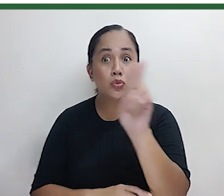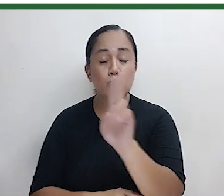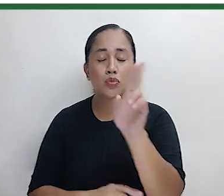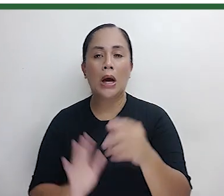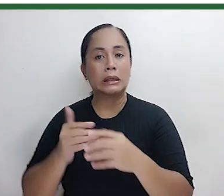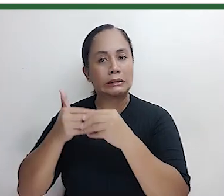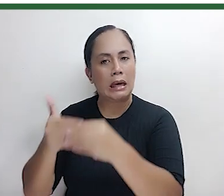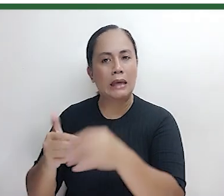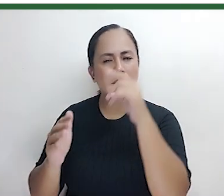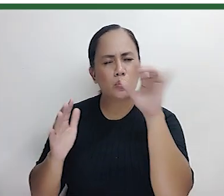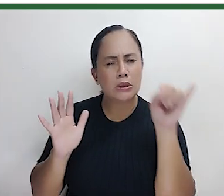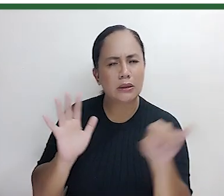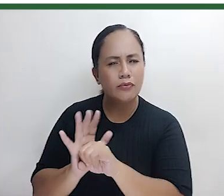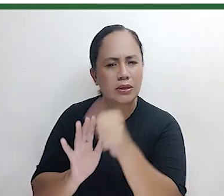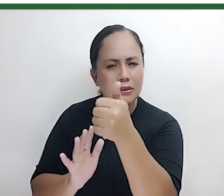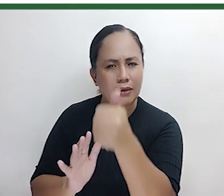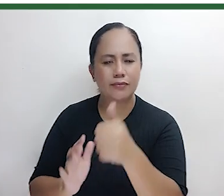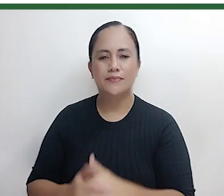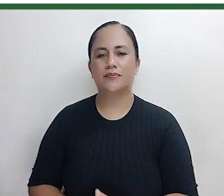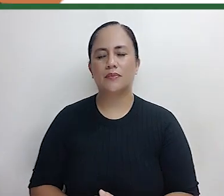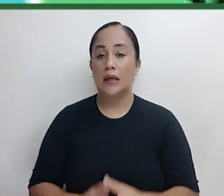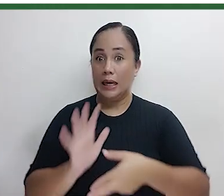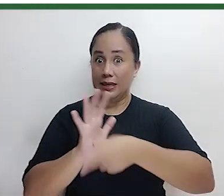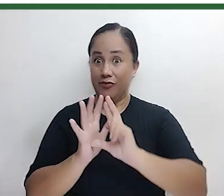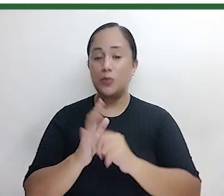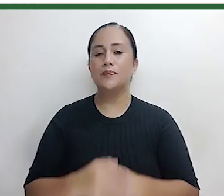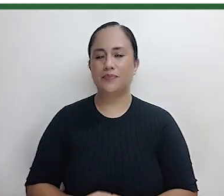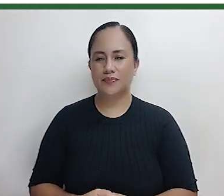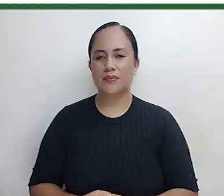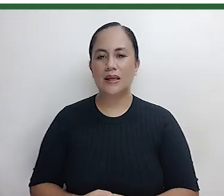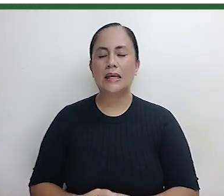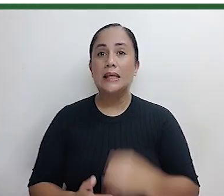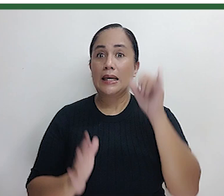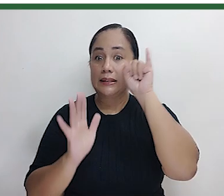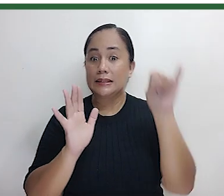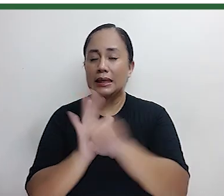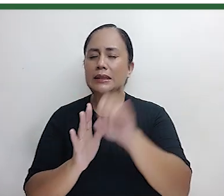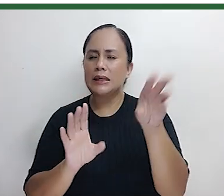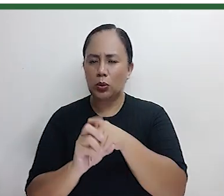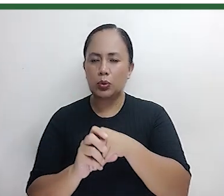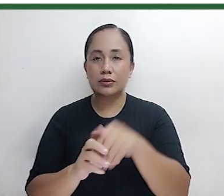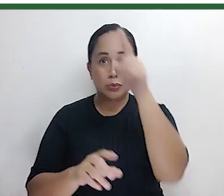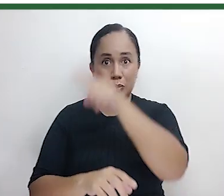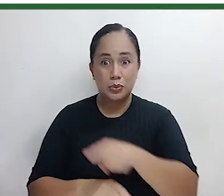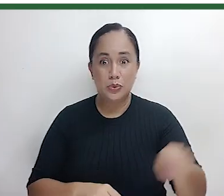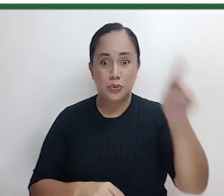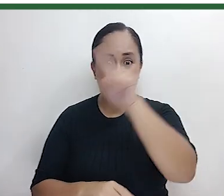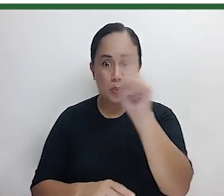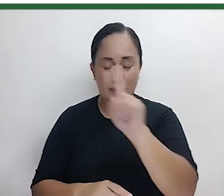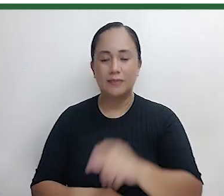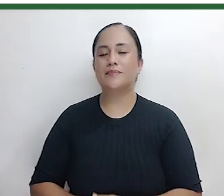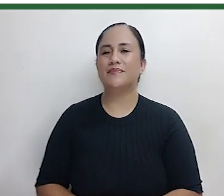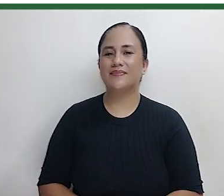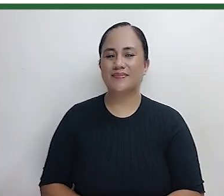You may use it as a guide to identify yourself. To review, the identities included in the wheel